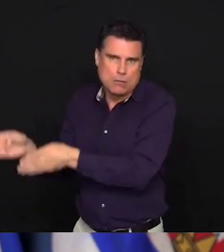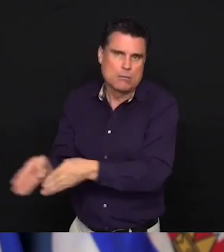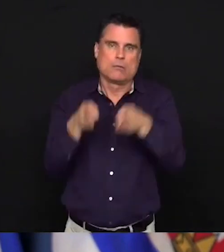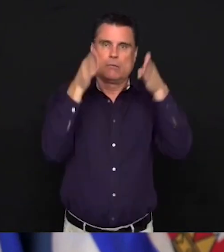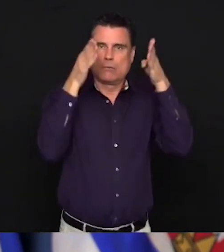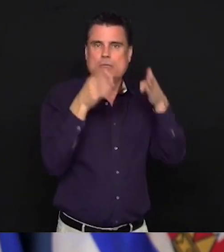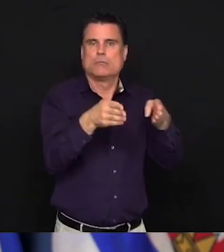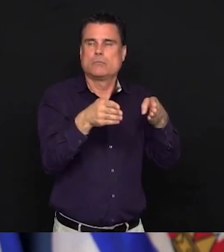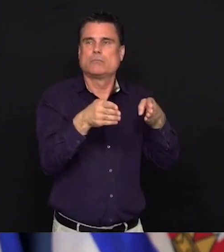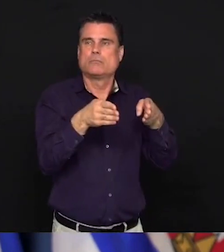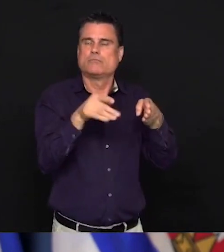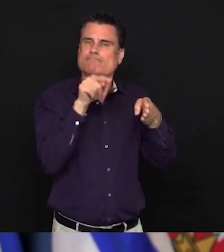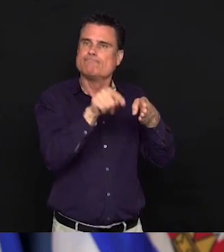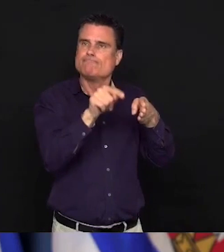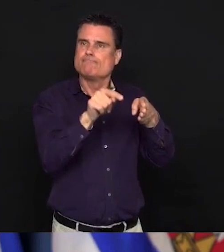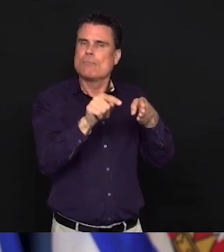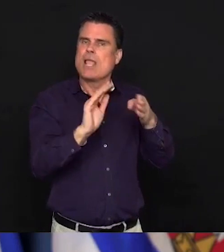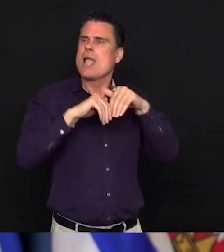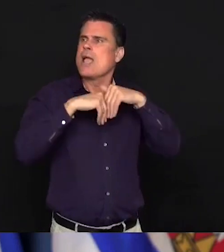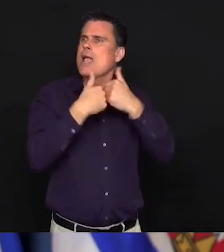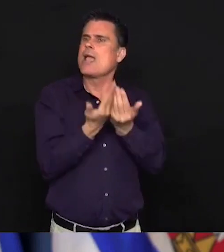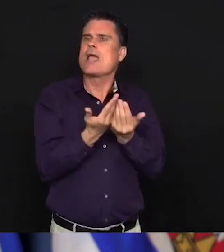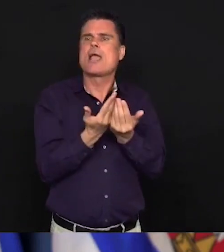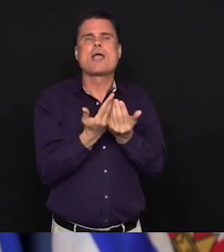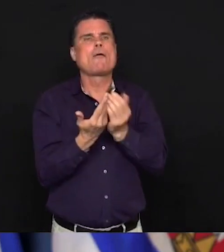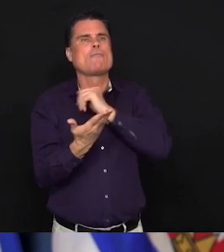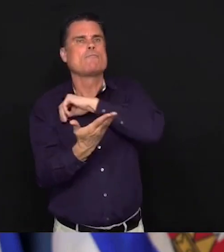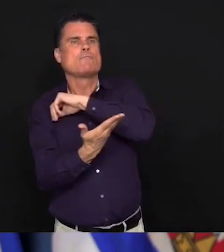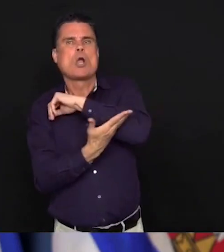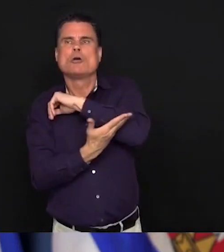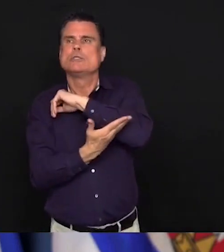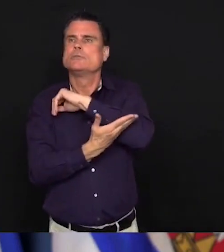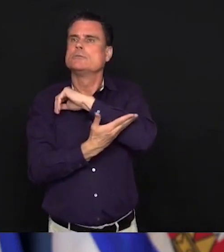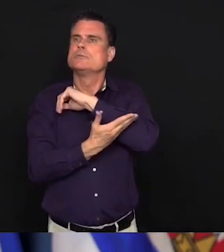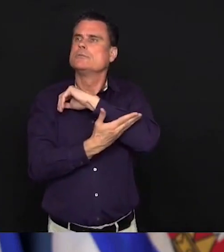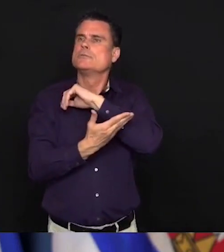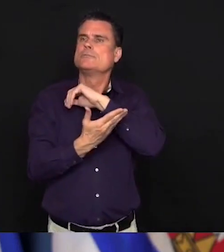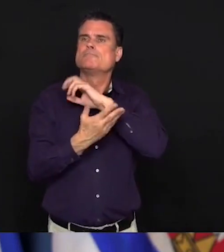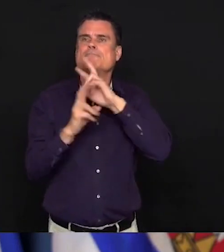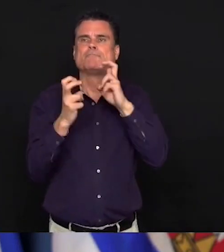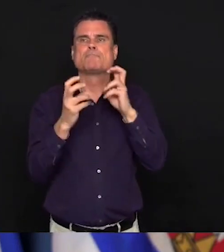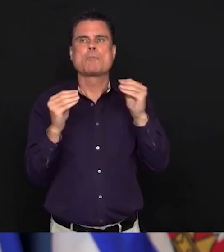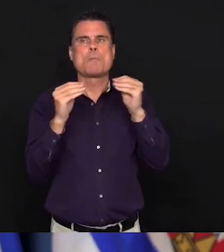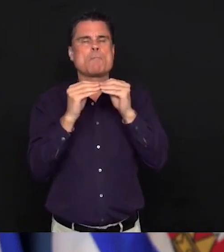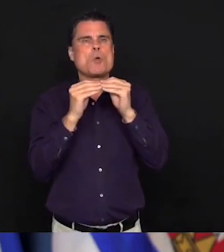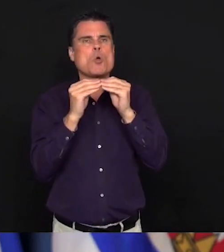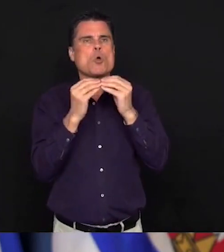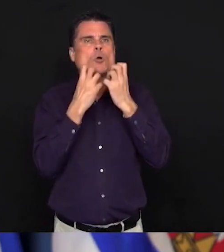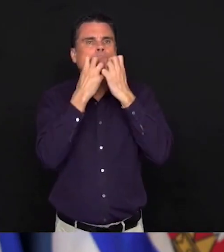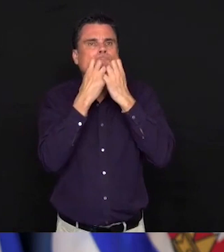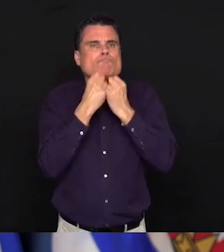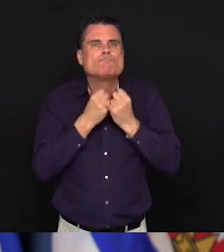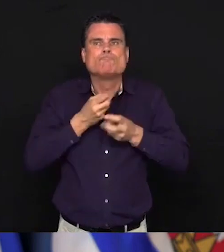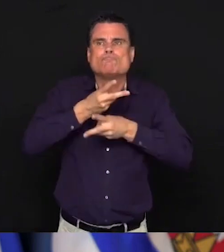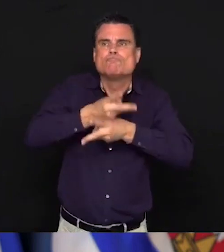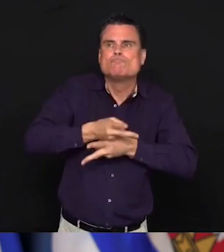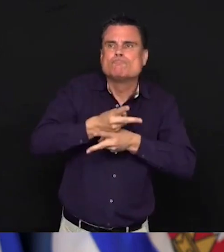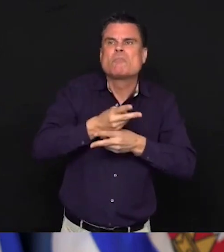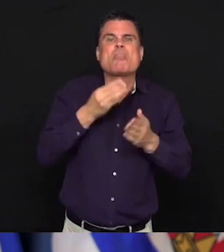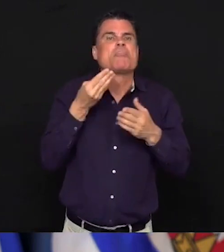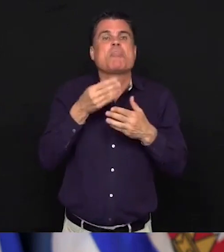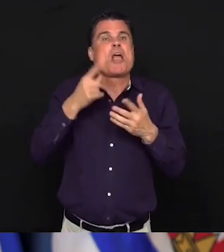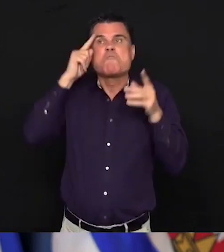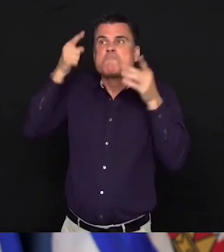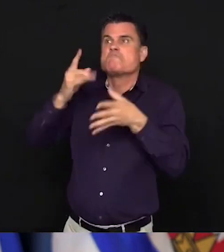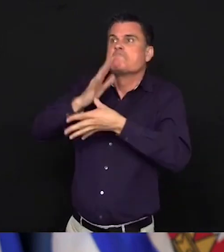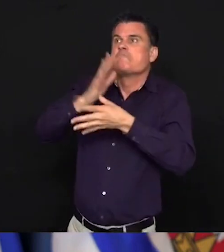had to get out of the forest as quickly as possible while it was still marketable, and to keep our live forests prosperous, we had to